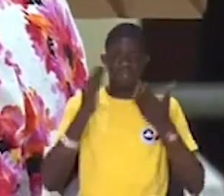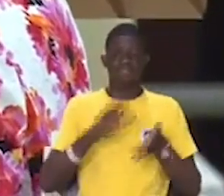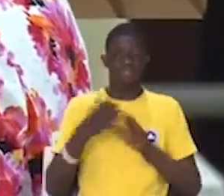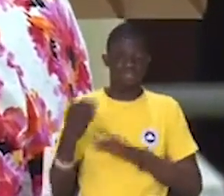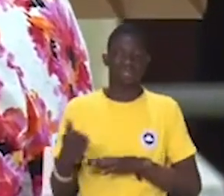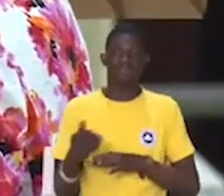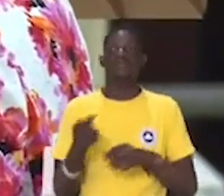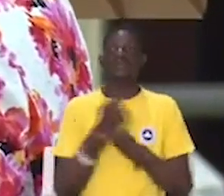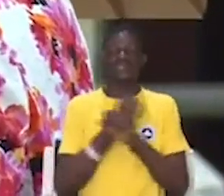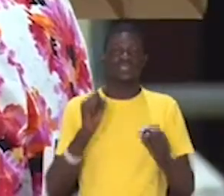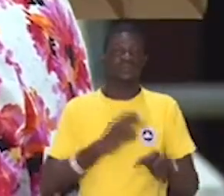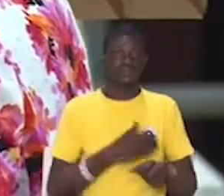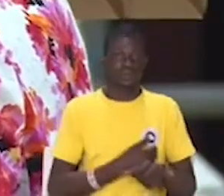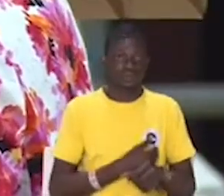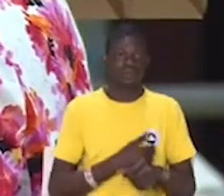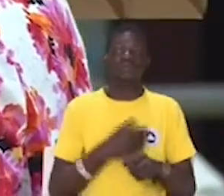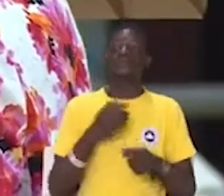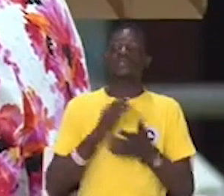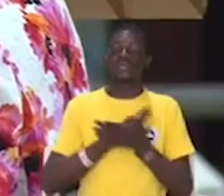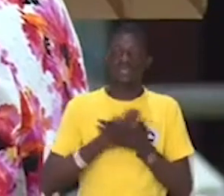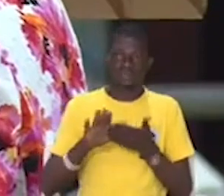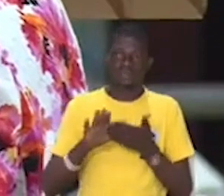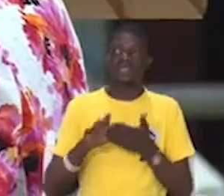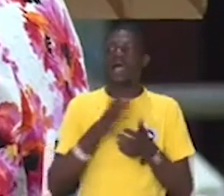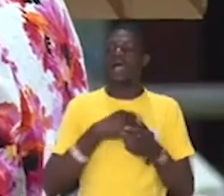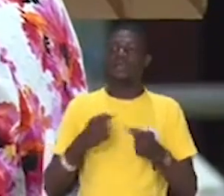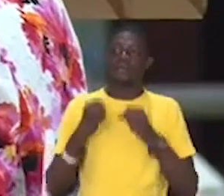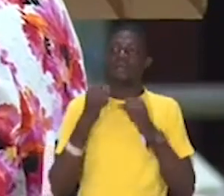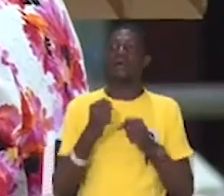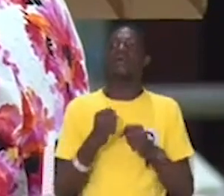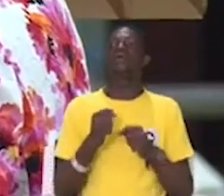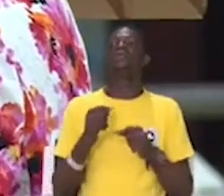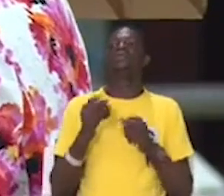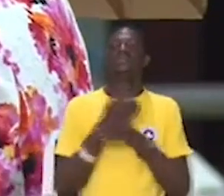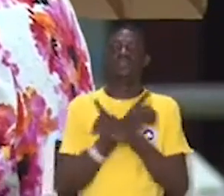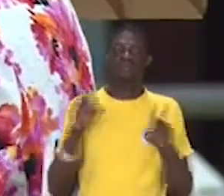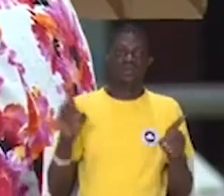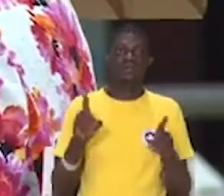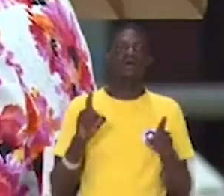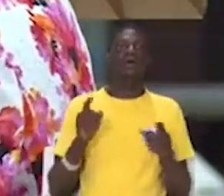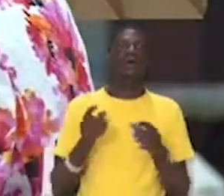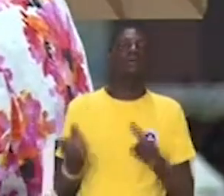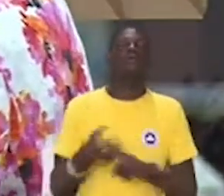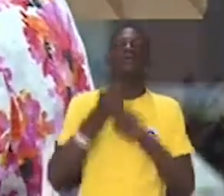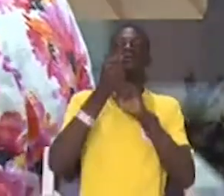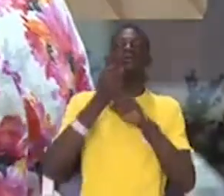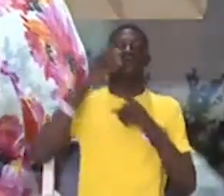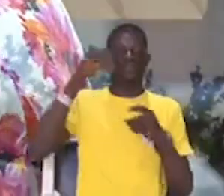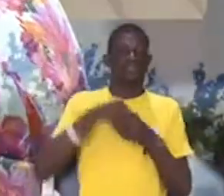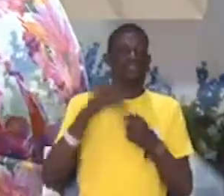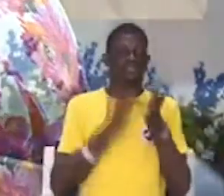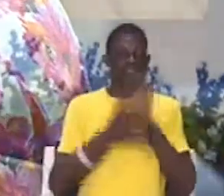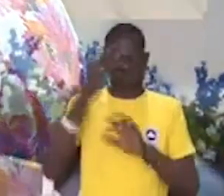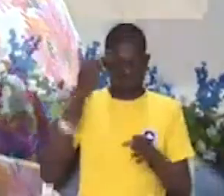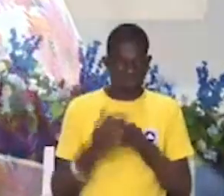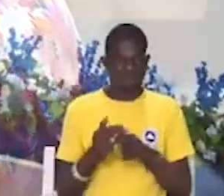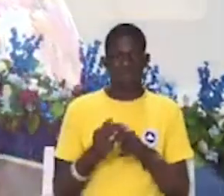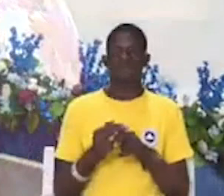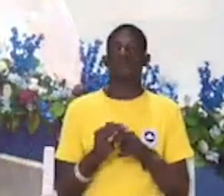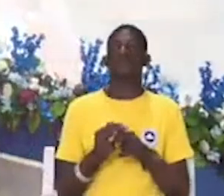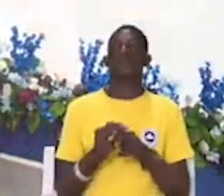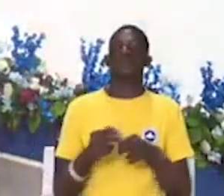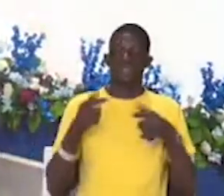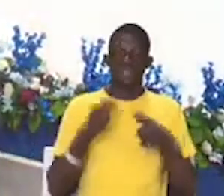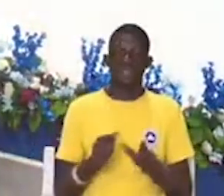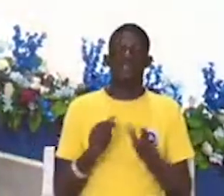dead. Save souls. Cleanse. Empower. Deliver. Uphold. In the name of Jesus.